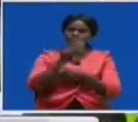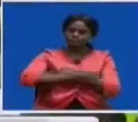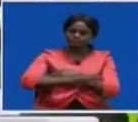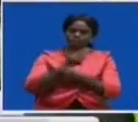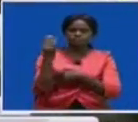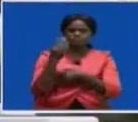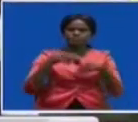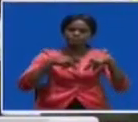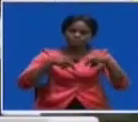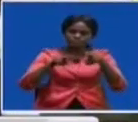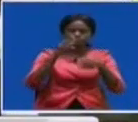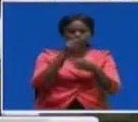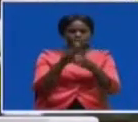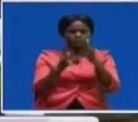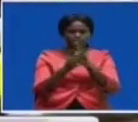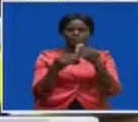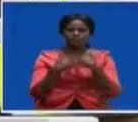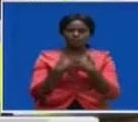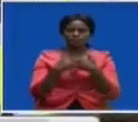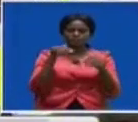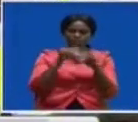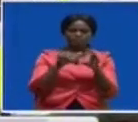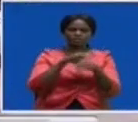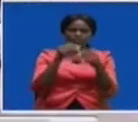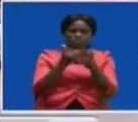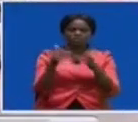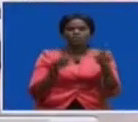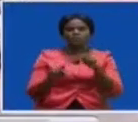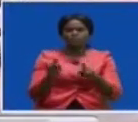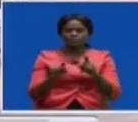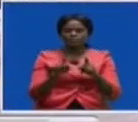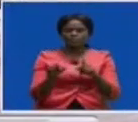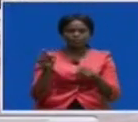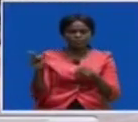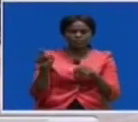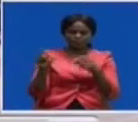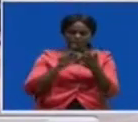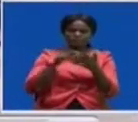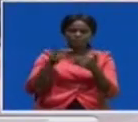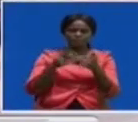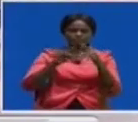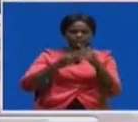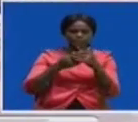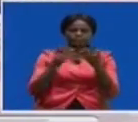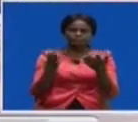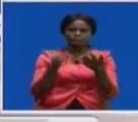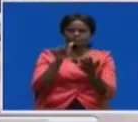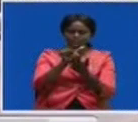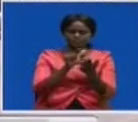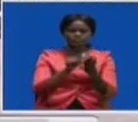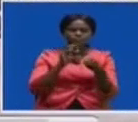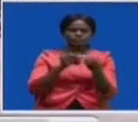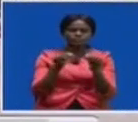constructed, there is buy-in from all concerned. The road tolling program was effected by the Tolls Act No.